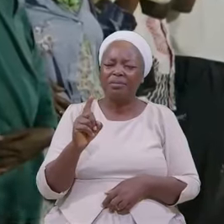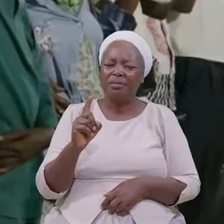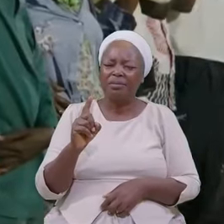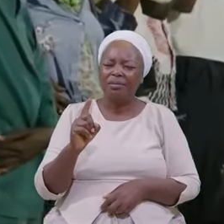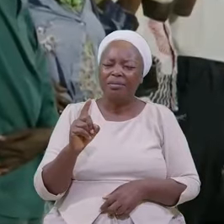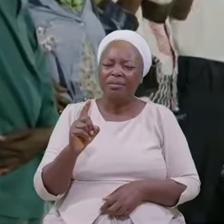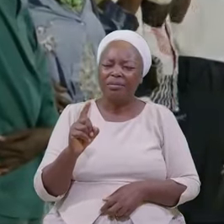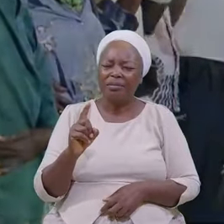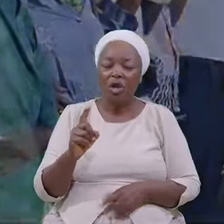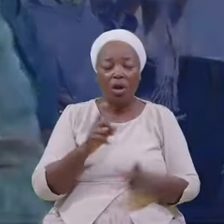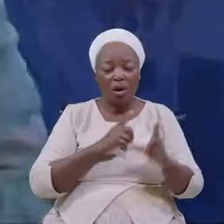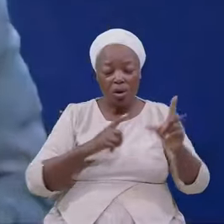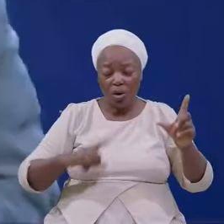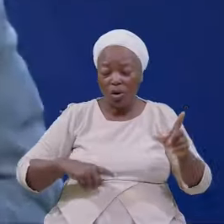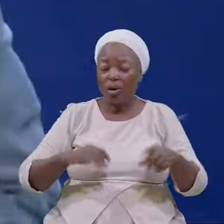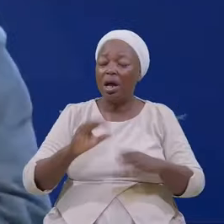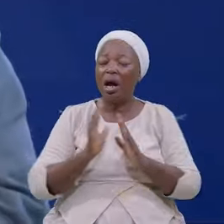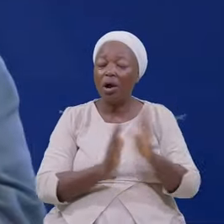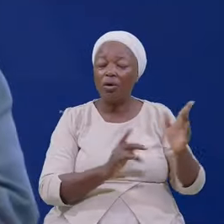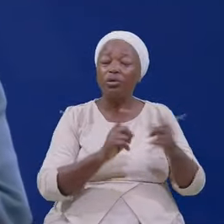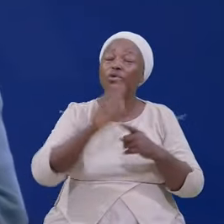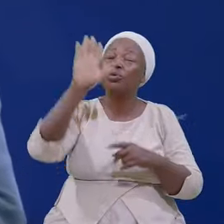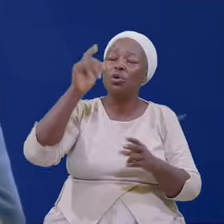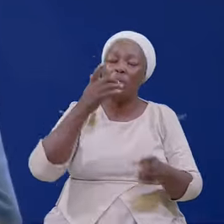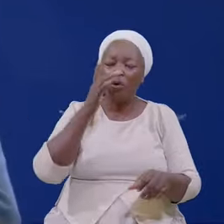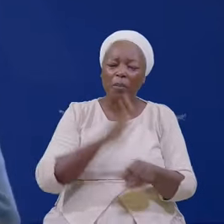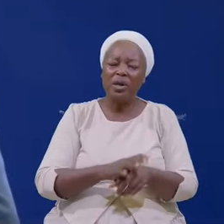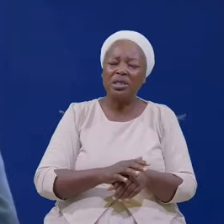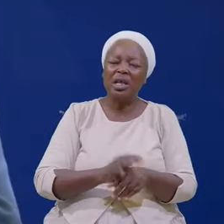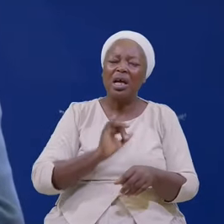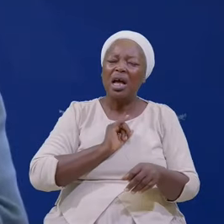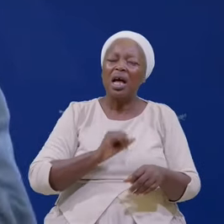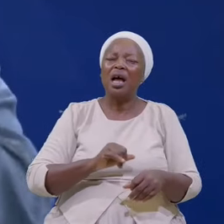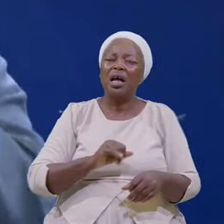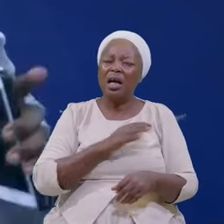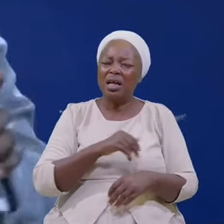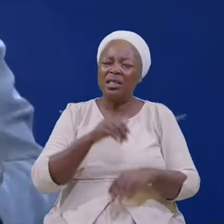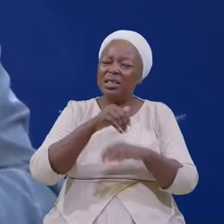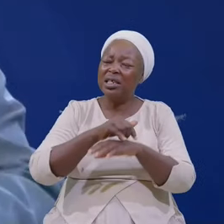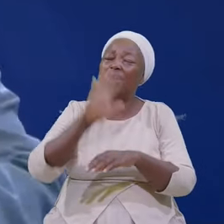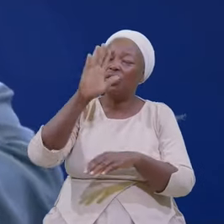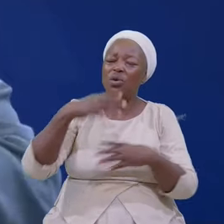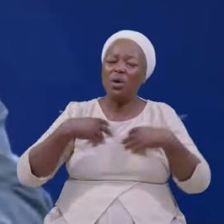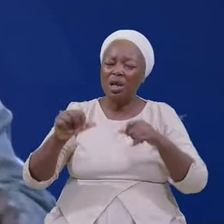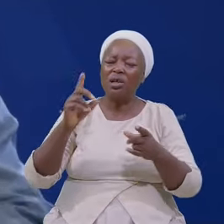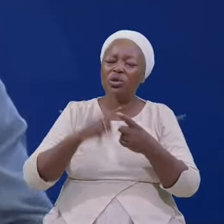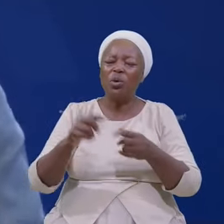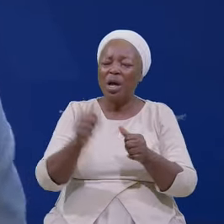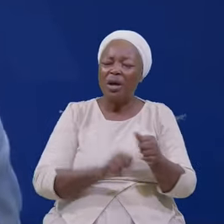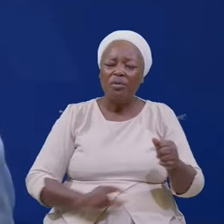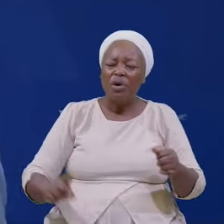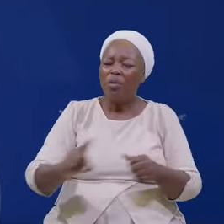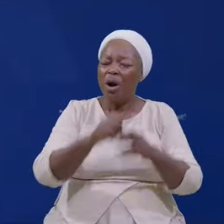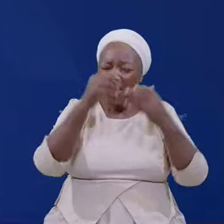anyone. Lord, according to your promise, I sent your healing to everyone right